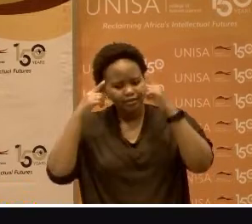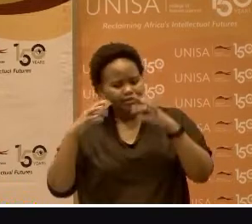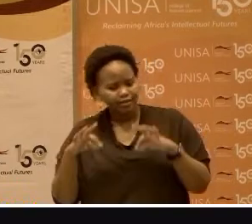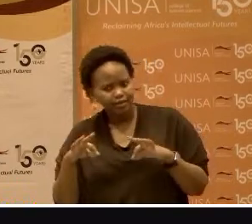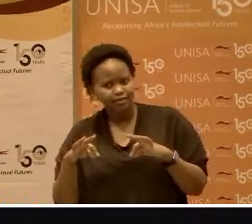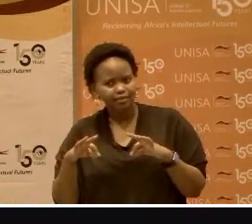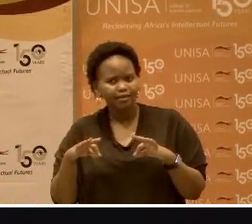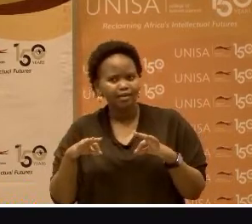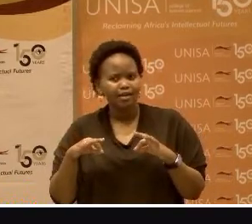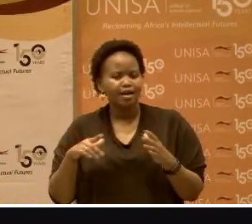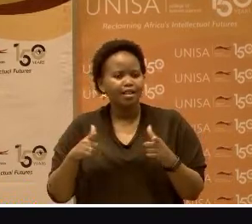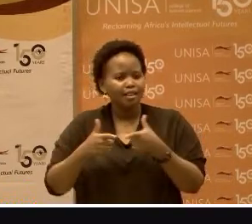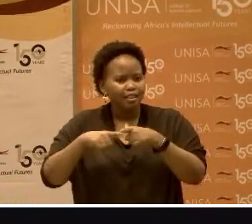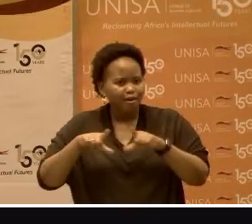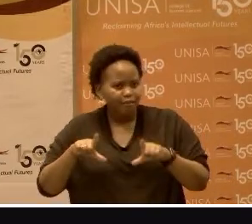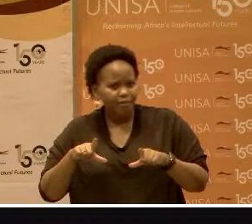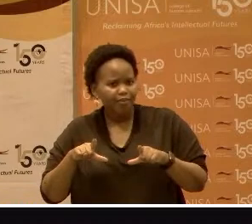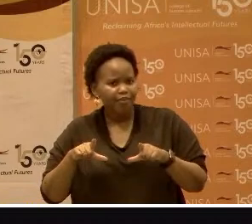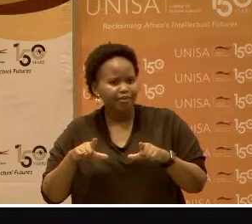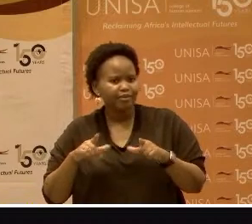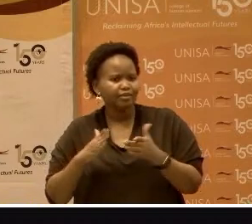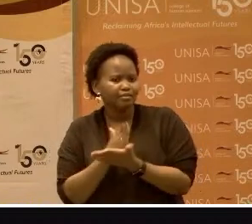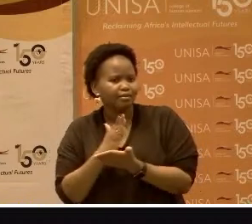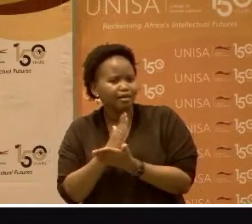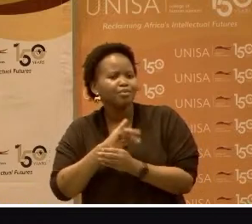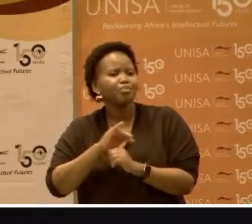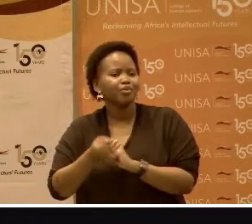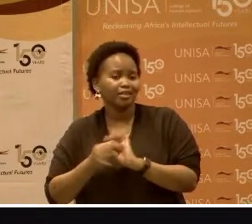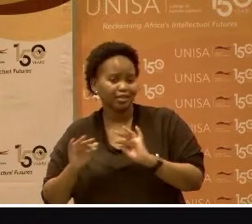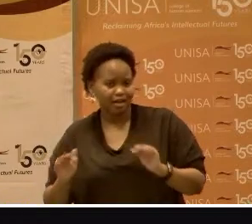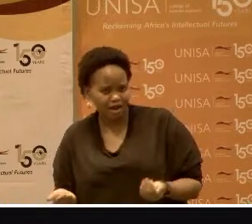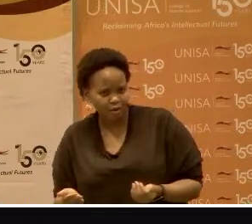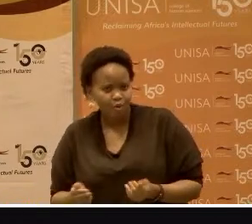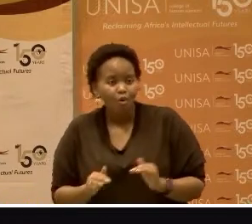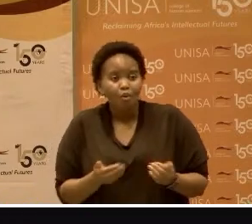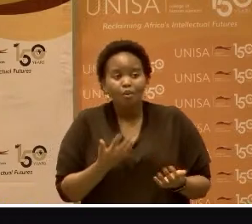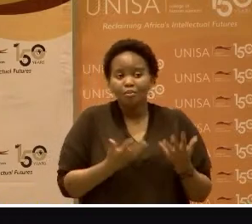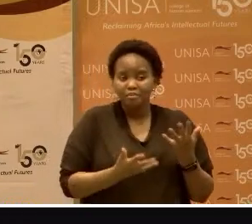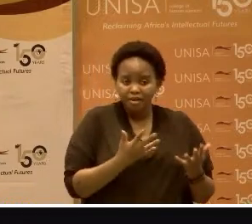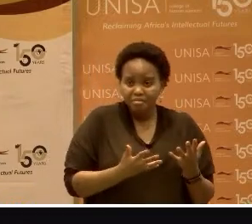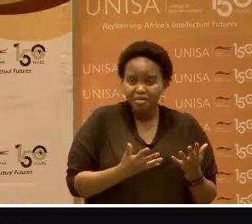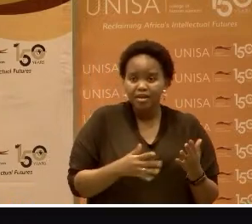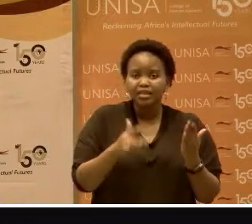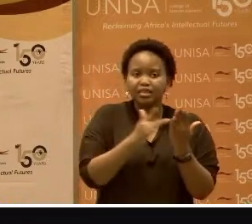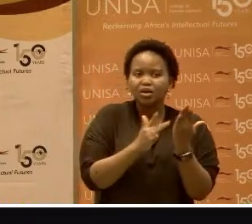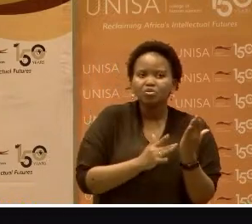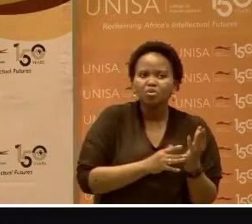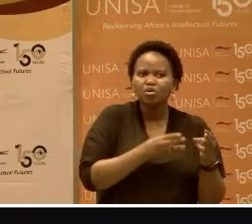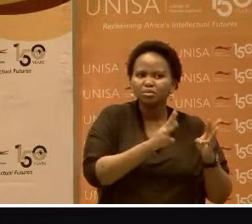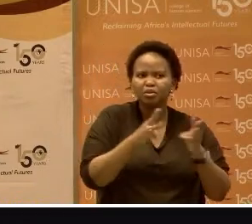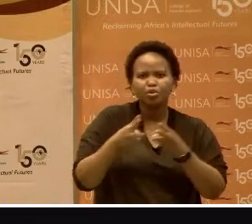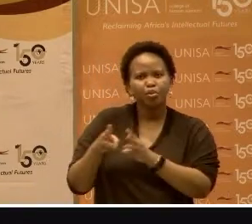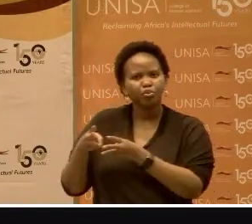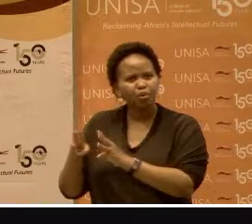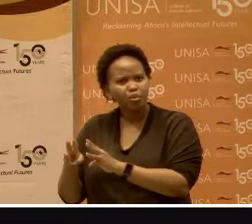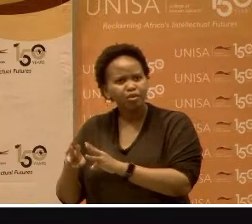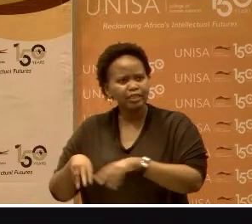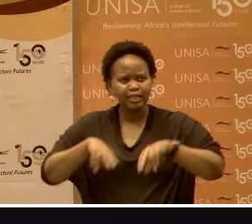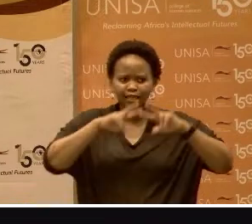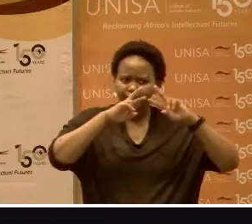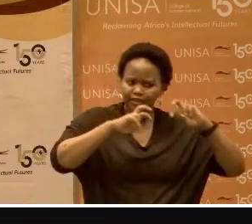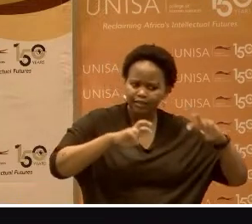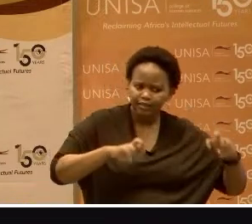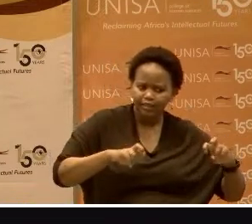preservation and development by exploring innovative technologies, methodology, and best practices in the